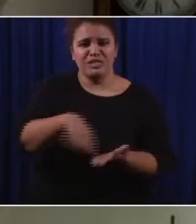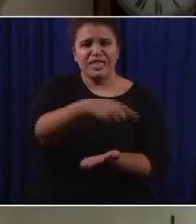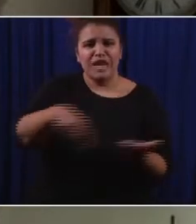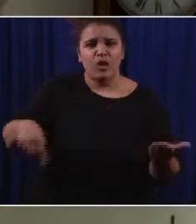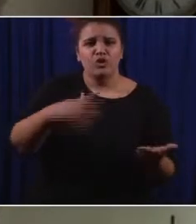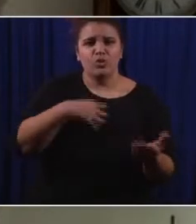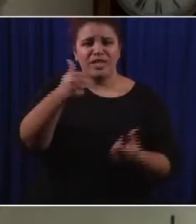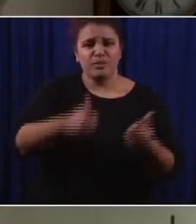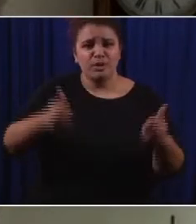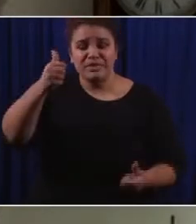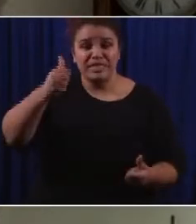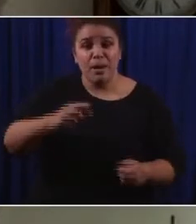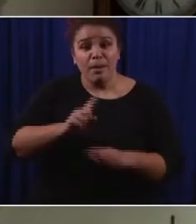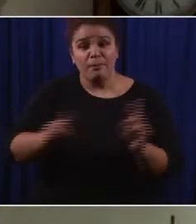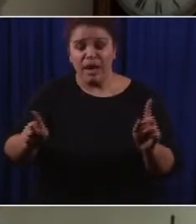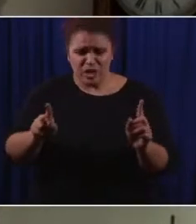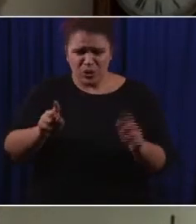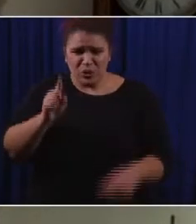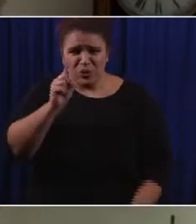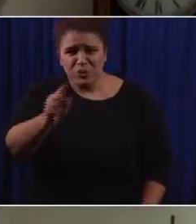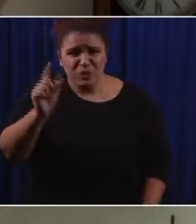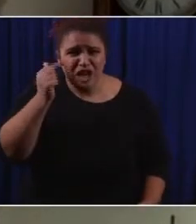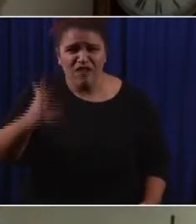You don't speak out against him.